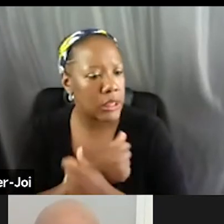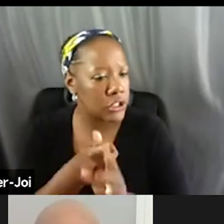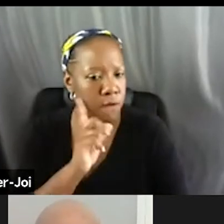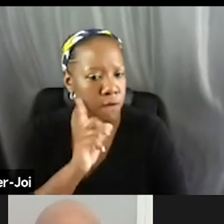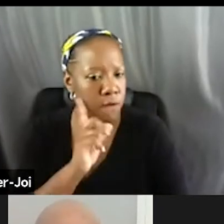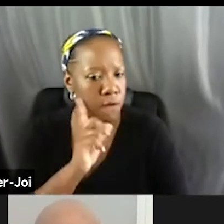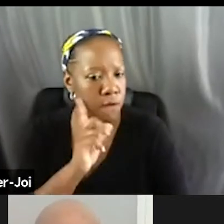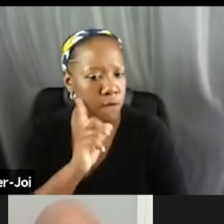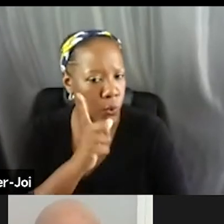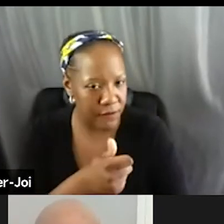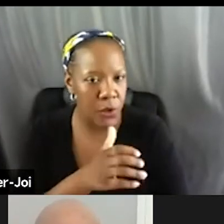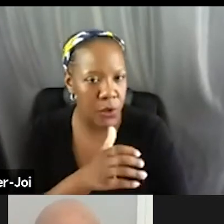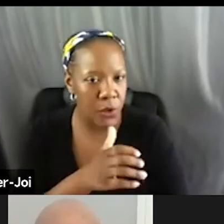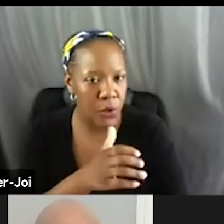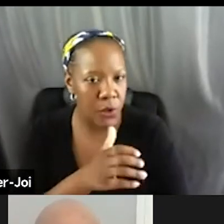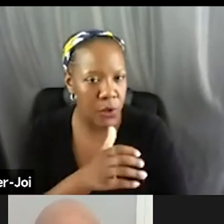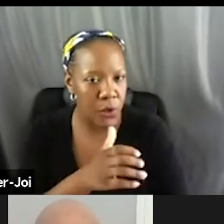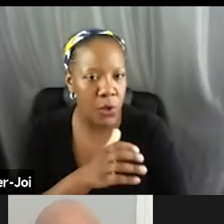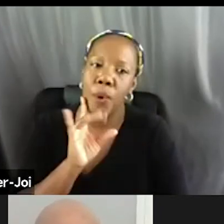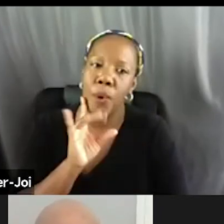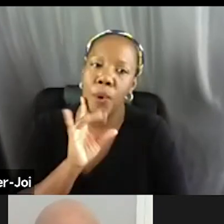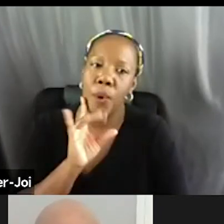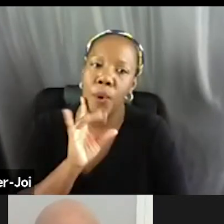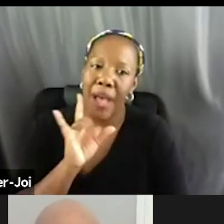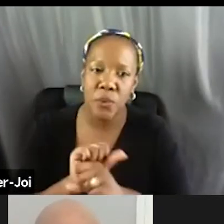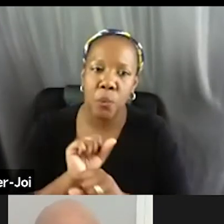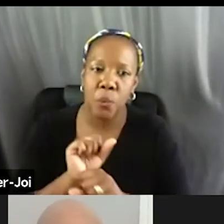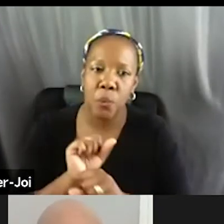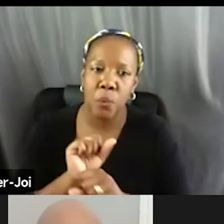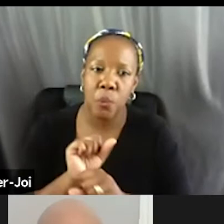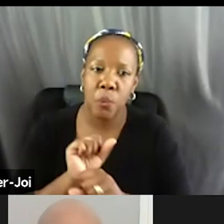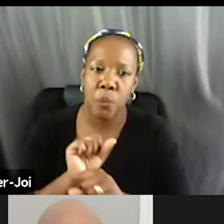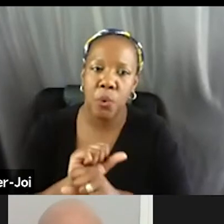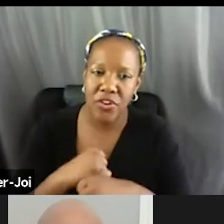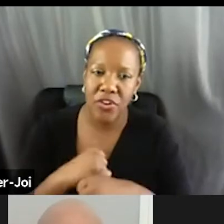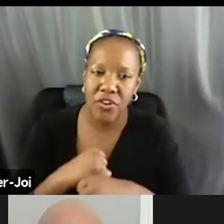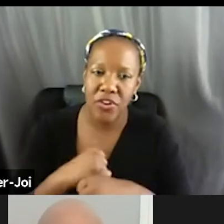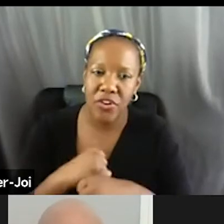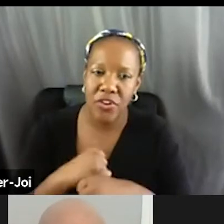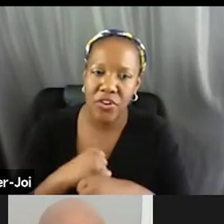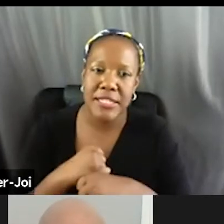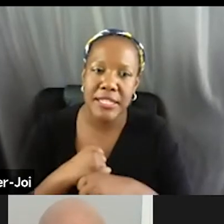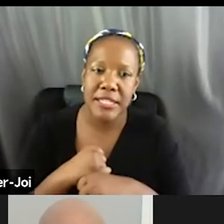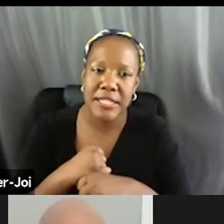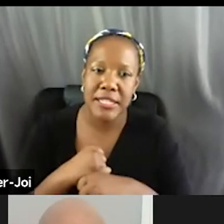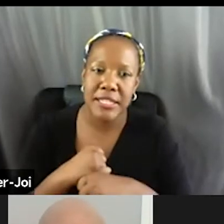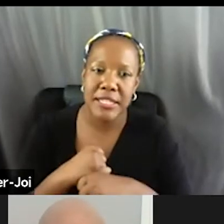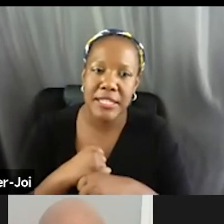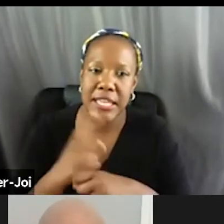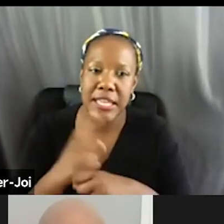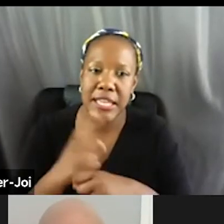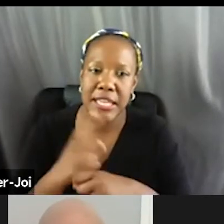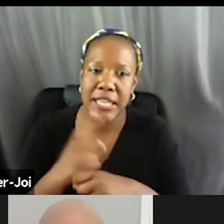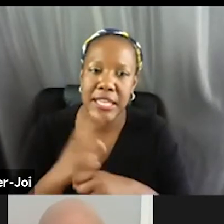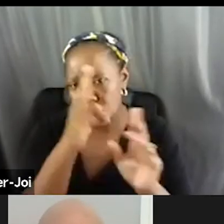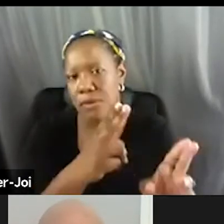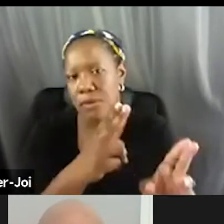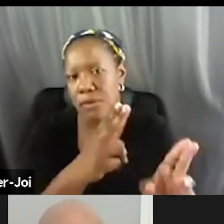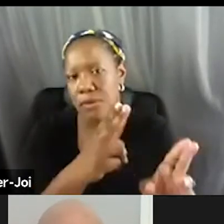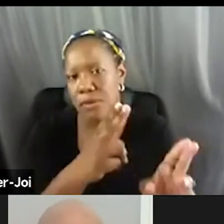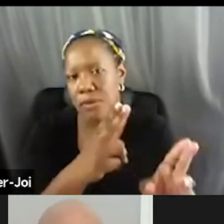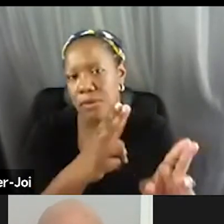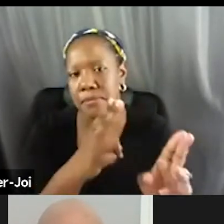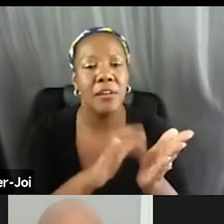So I feel like a major part of what the work that I create is really in tribute to that. So I didn't realize a lot of